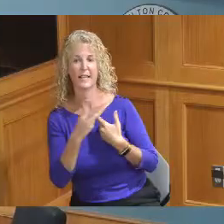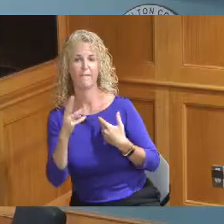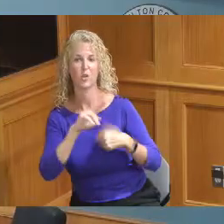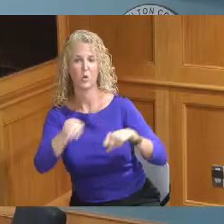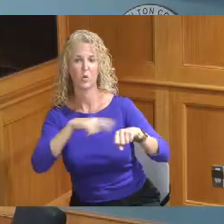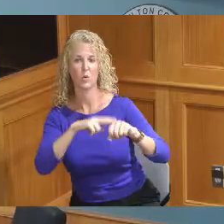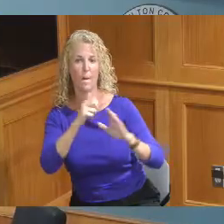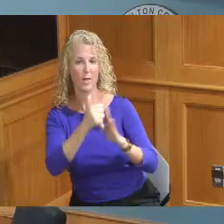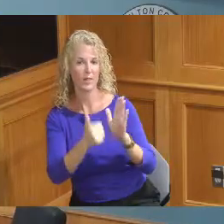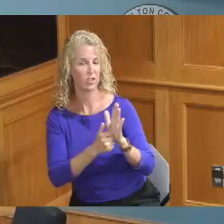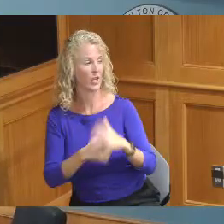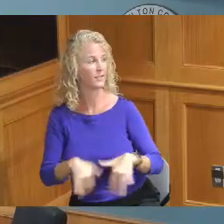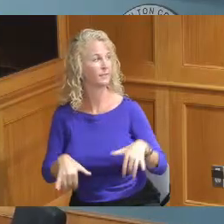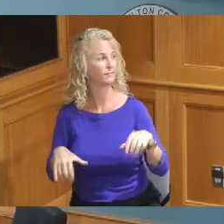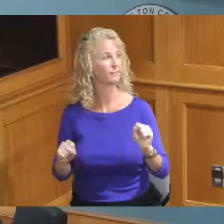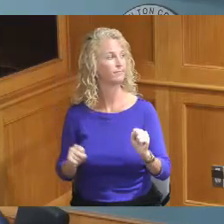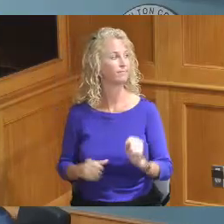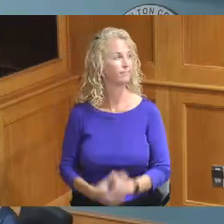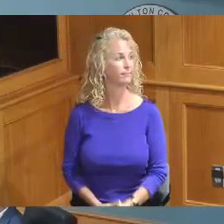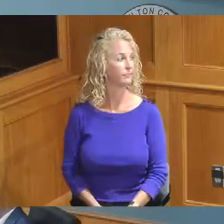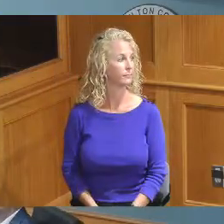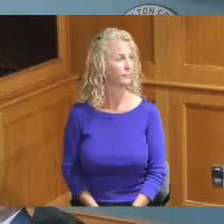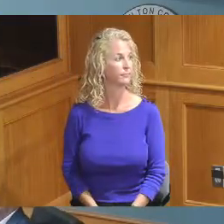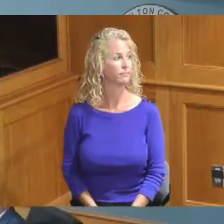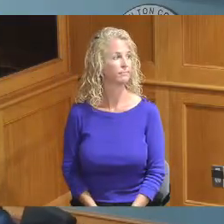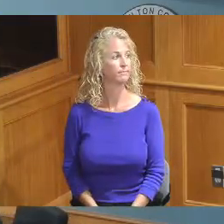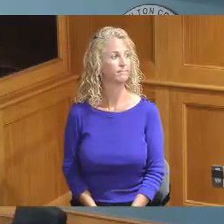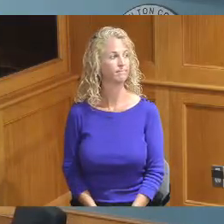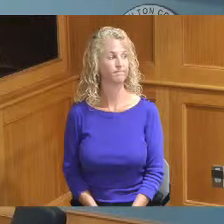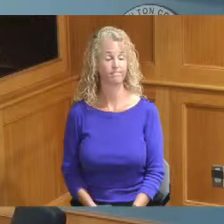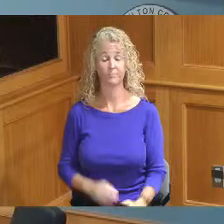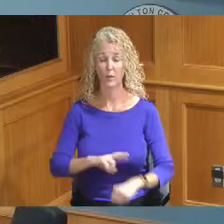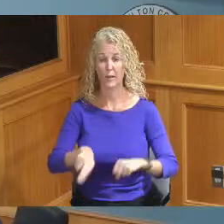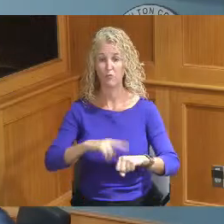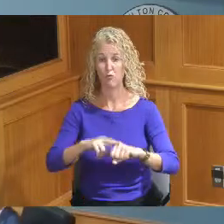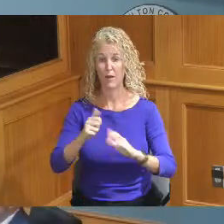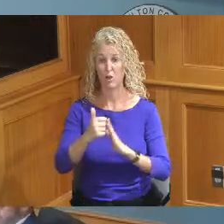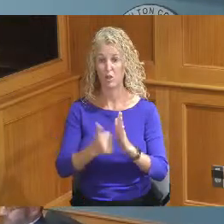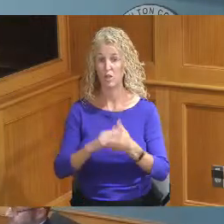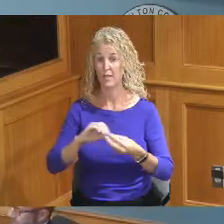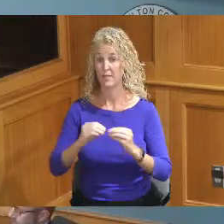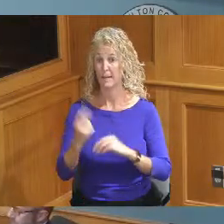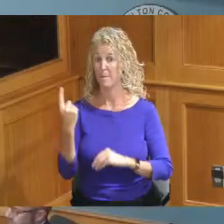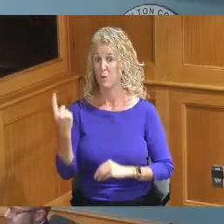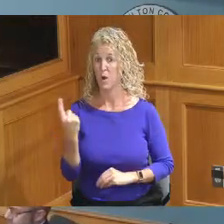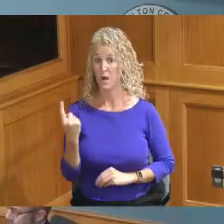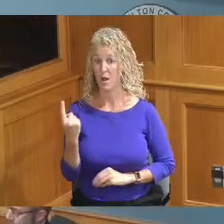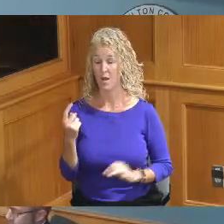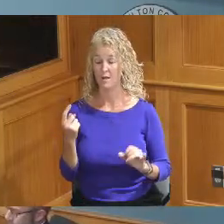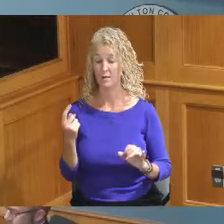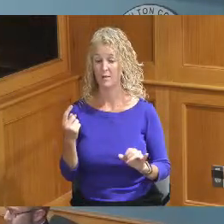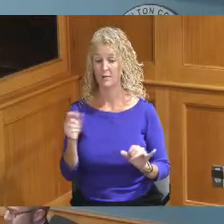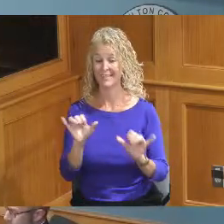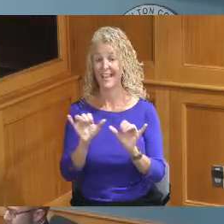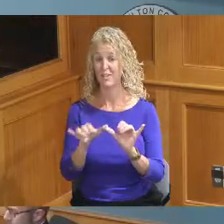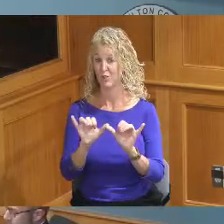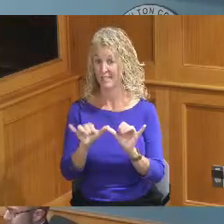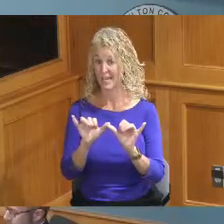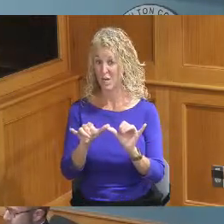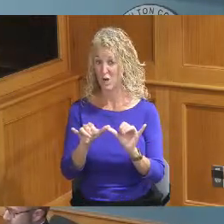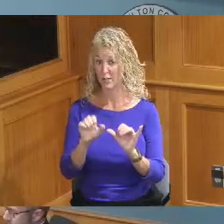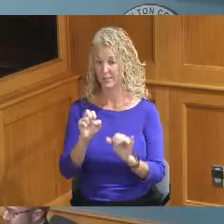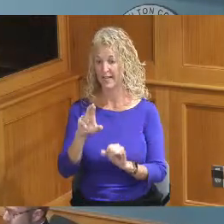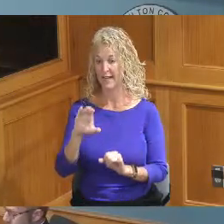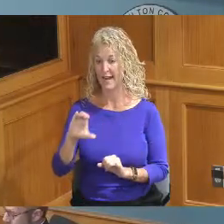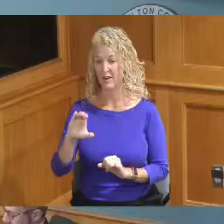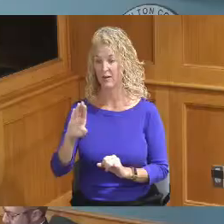items. We do indeed. Let's move into the regular agenda. Item number 1 is an item presented by the engineer.